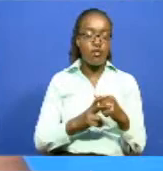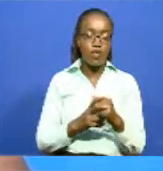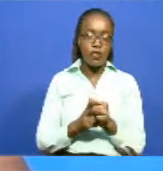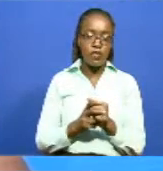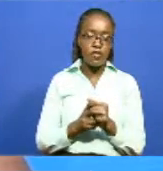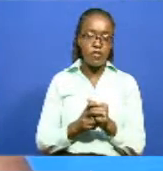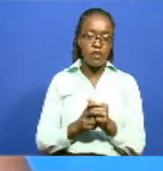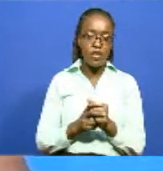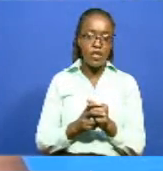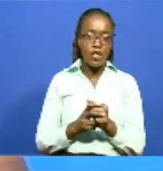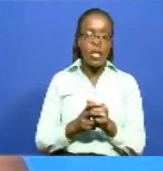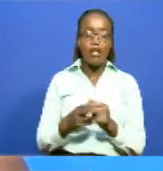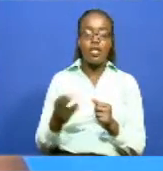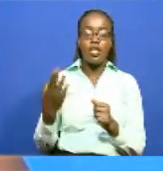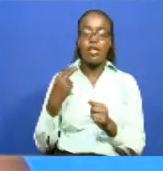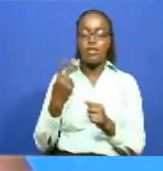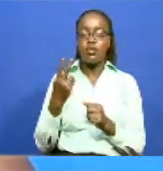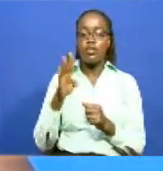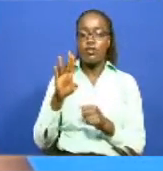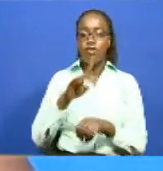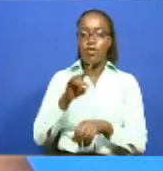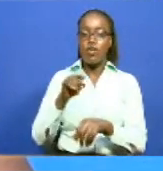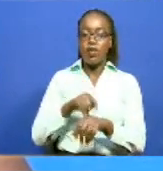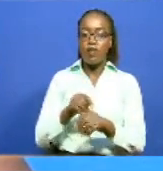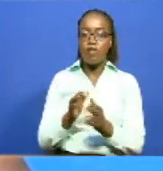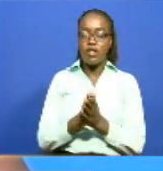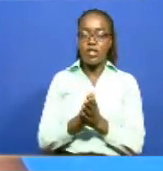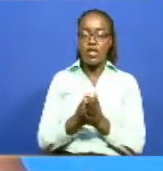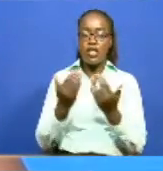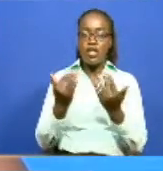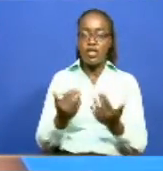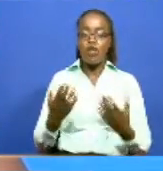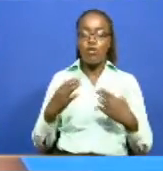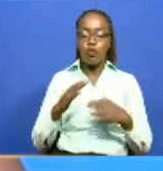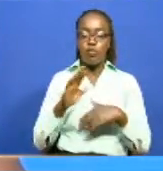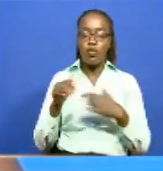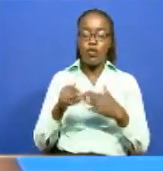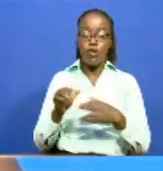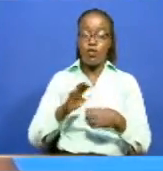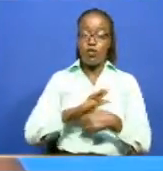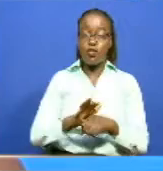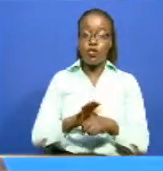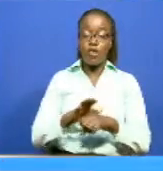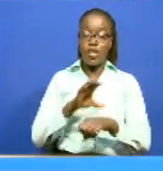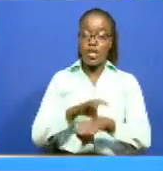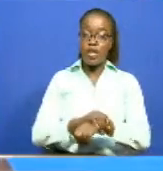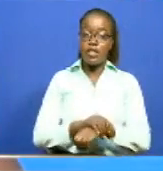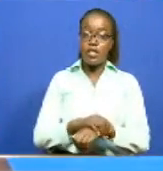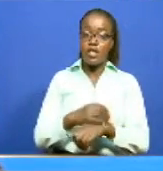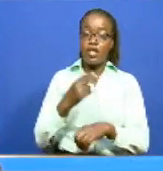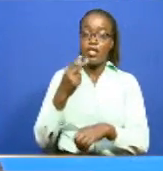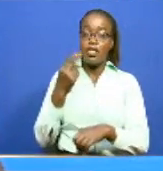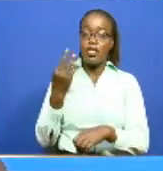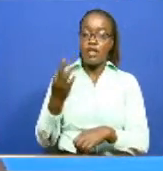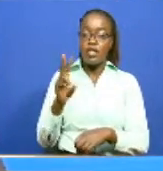in the last 24 hours. This therefore brings the total number of COVID cases in the country to